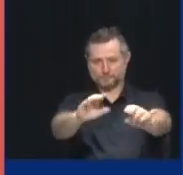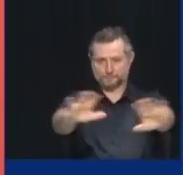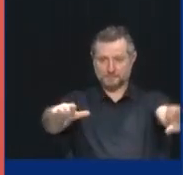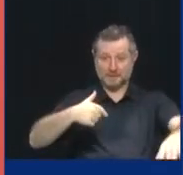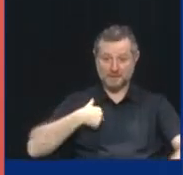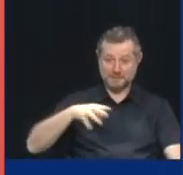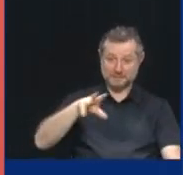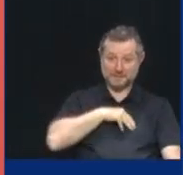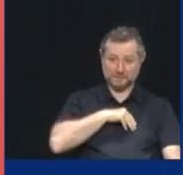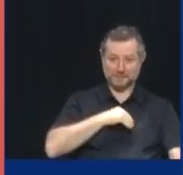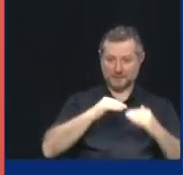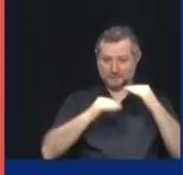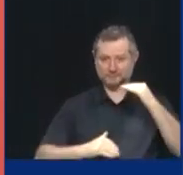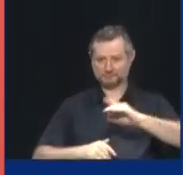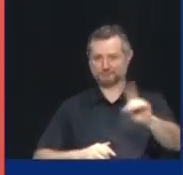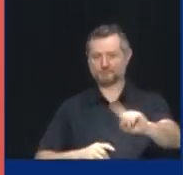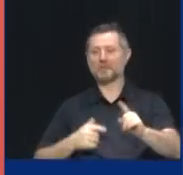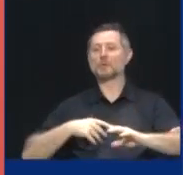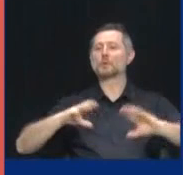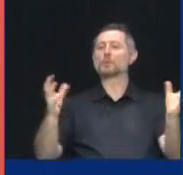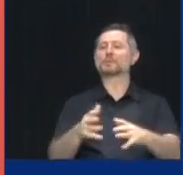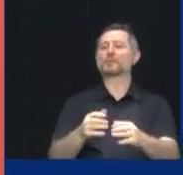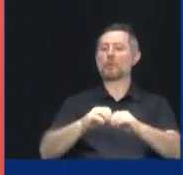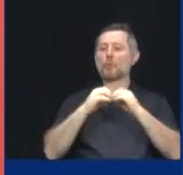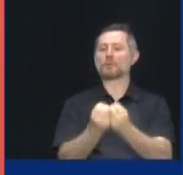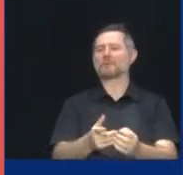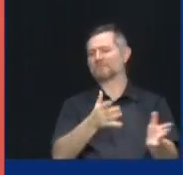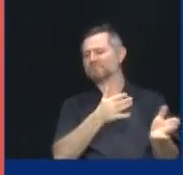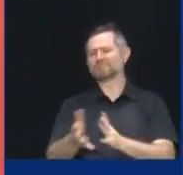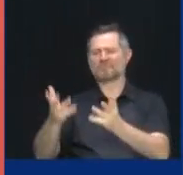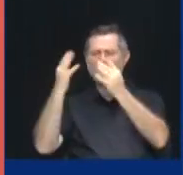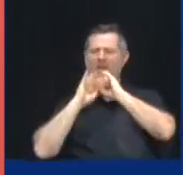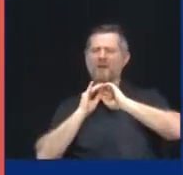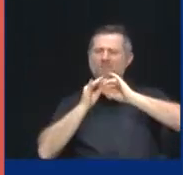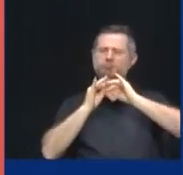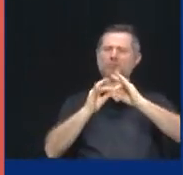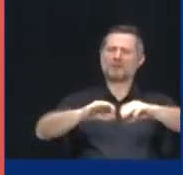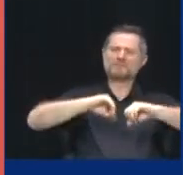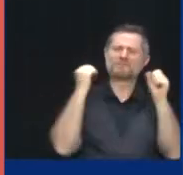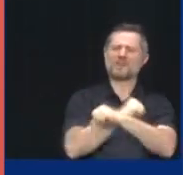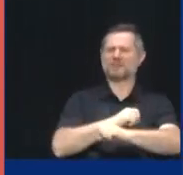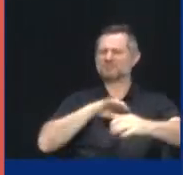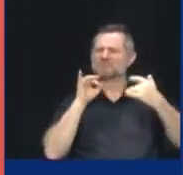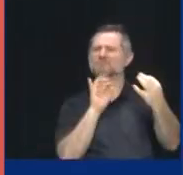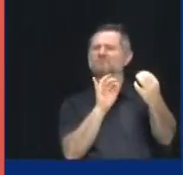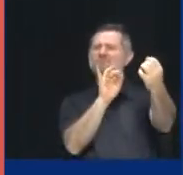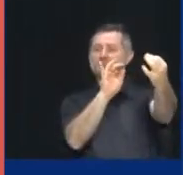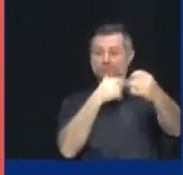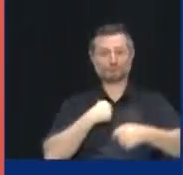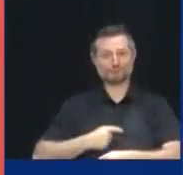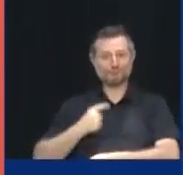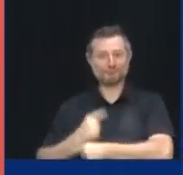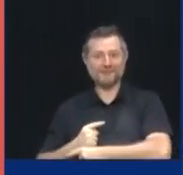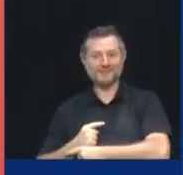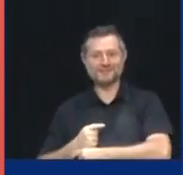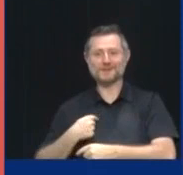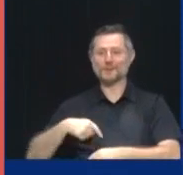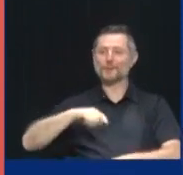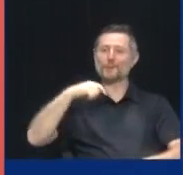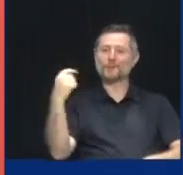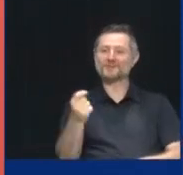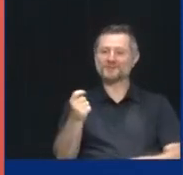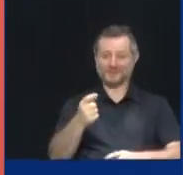would organize, we would fight, nothing less was fair. We were right, and we won, and the people in this room did